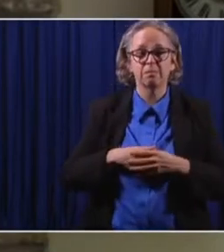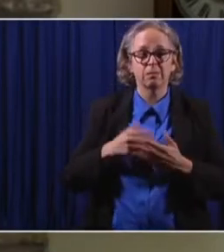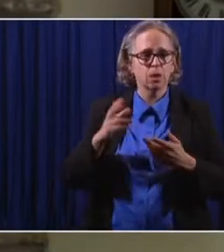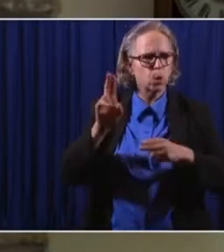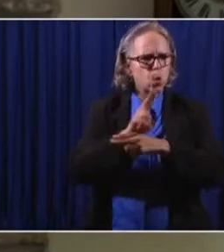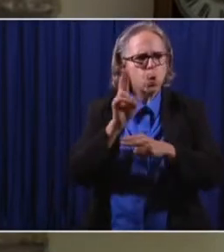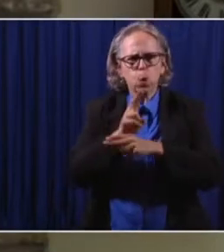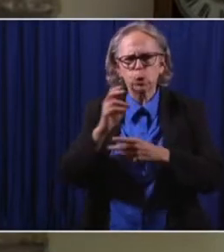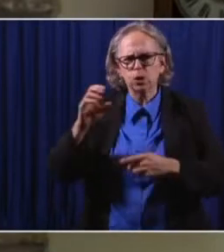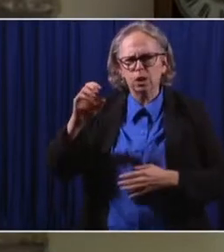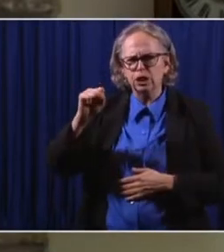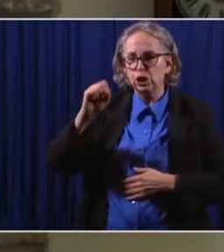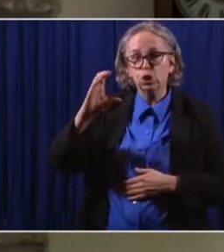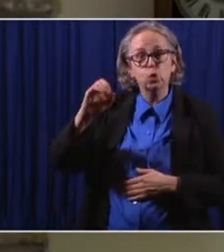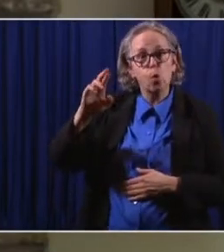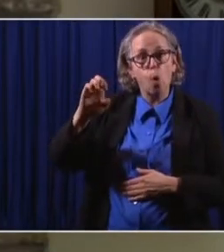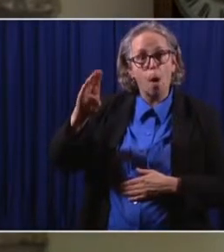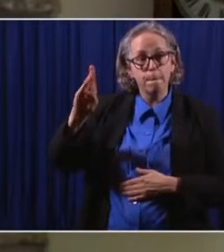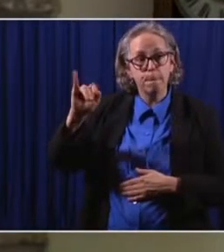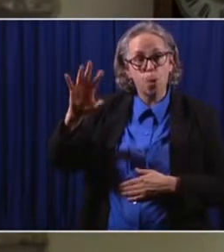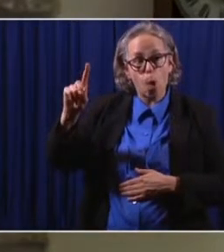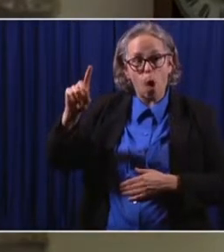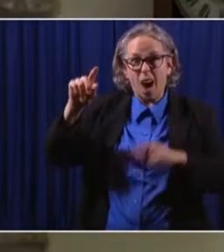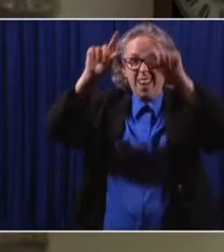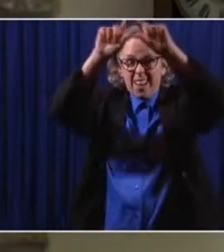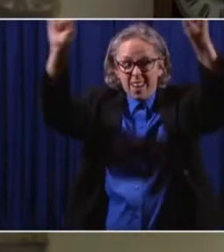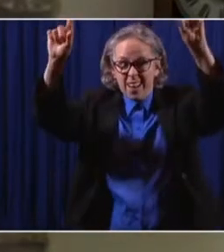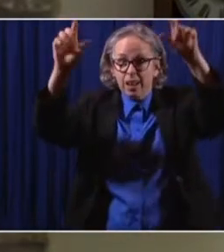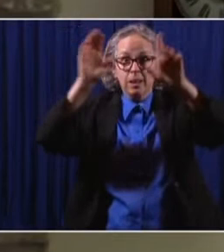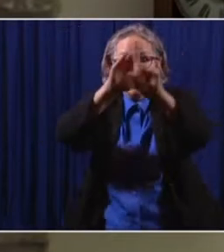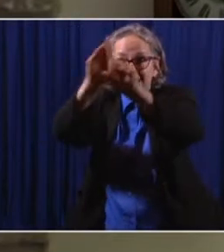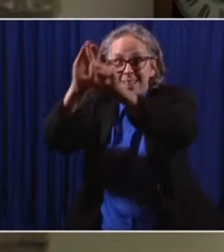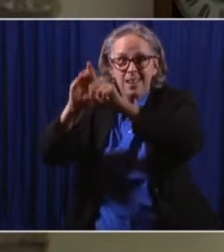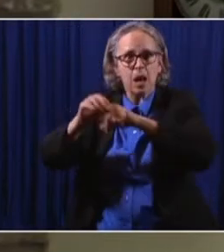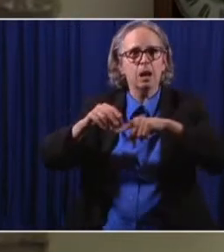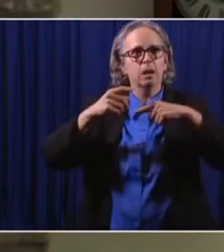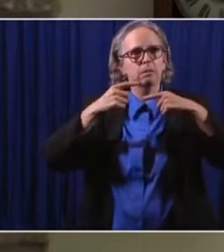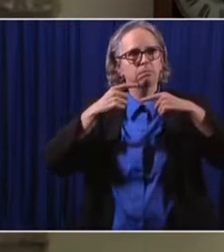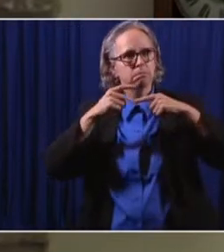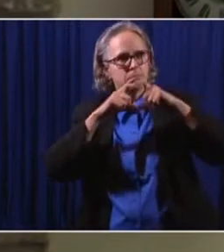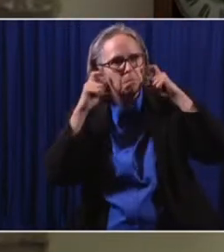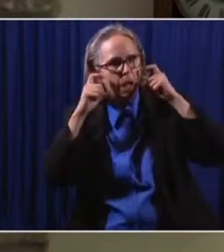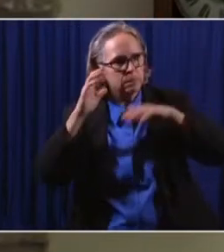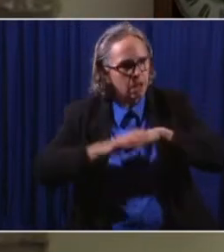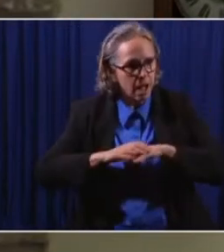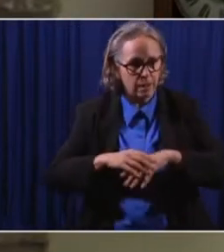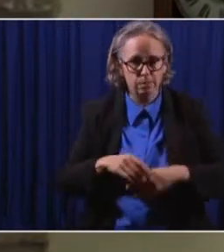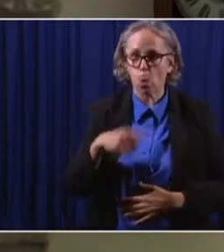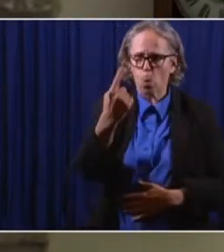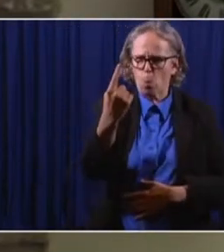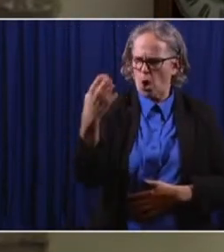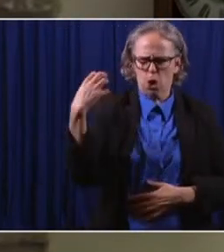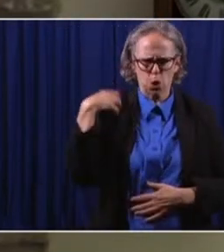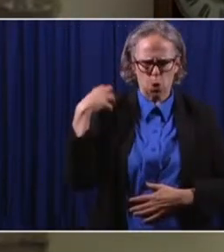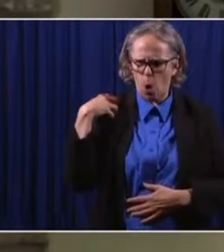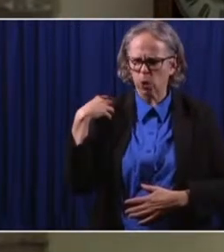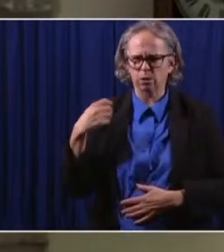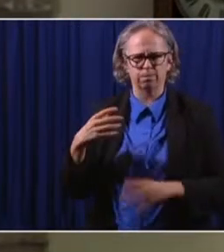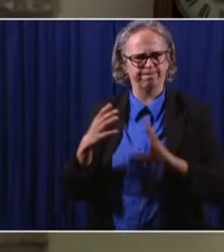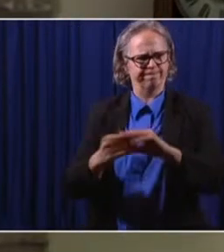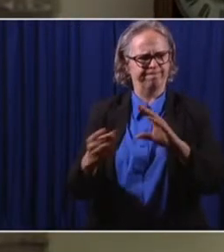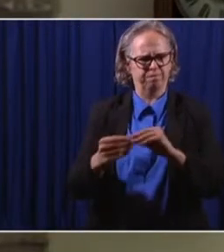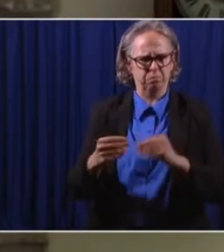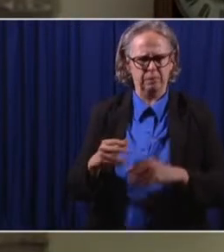social distancing and mask wearing. One coach assigned players designated spots on the sidelines to ensure social